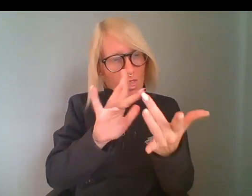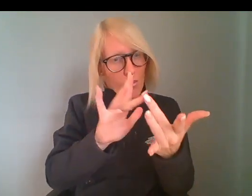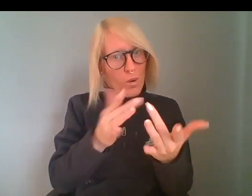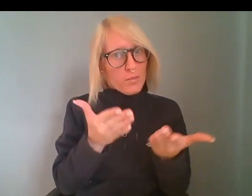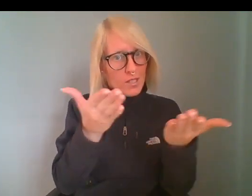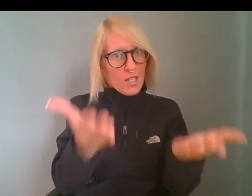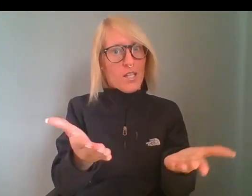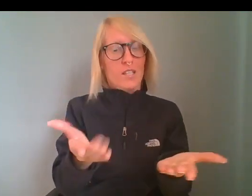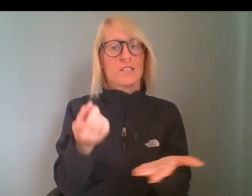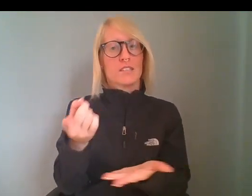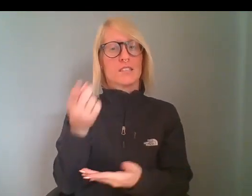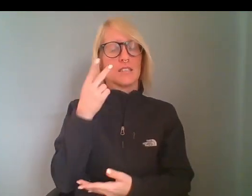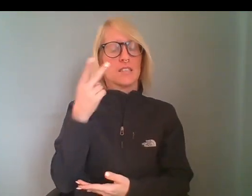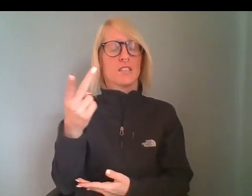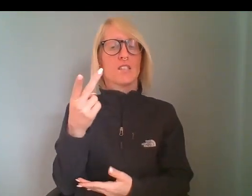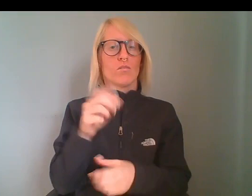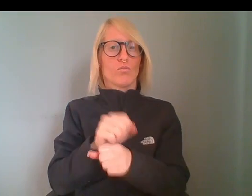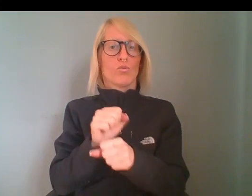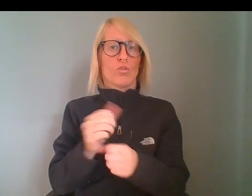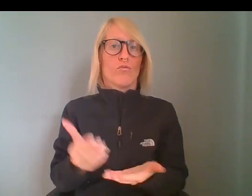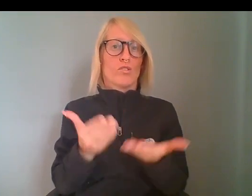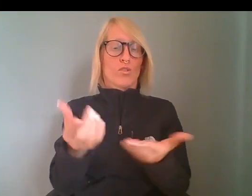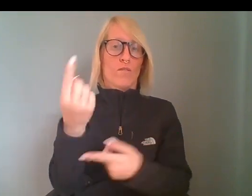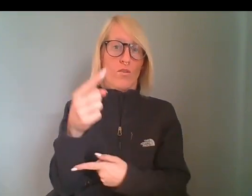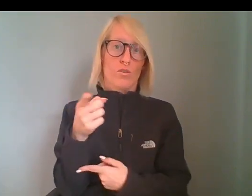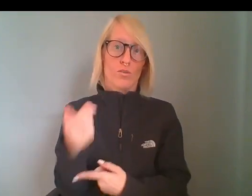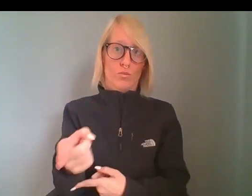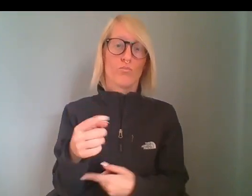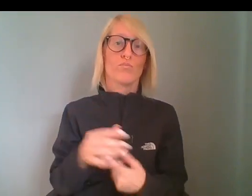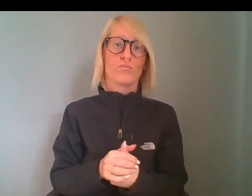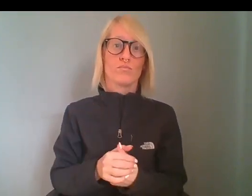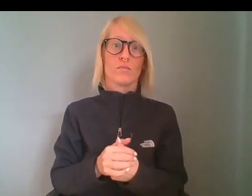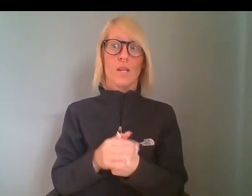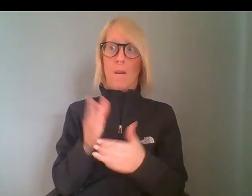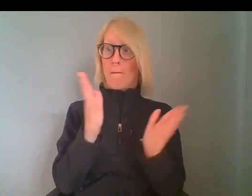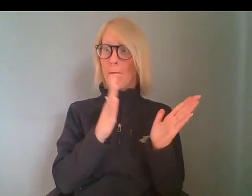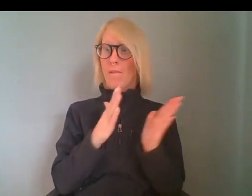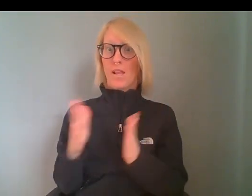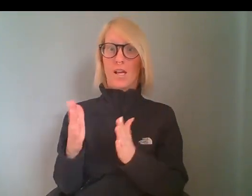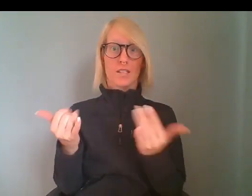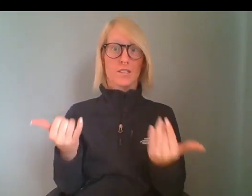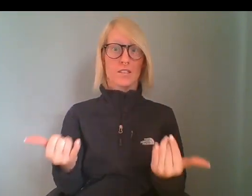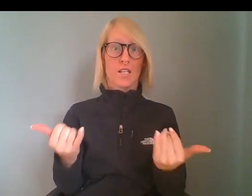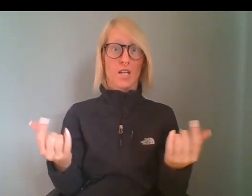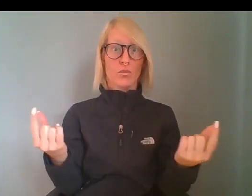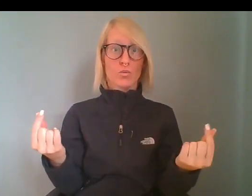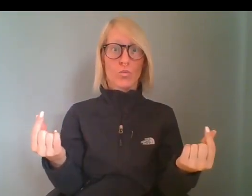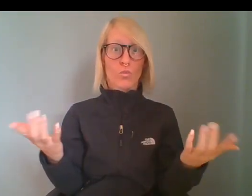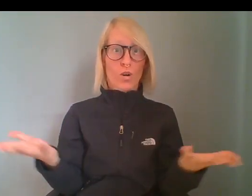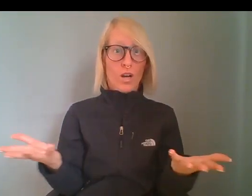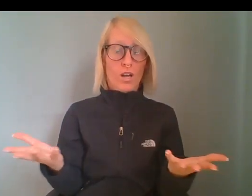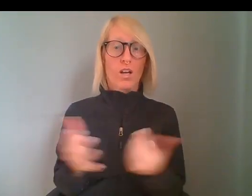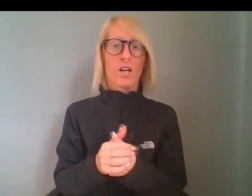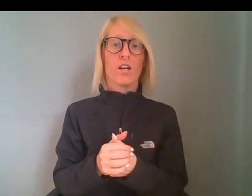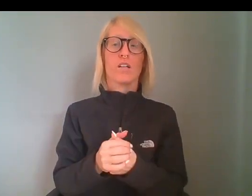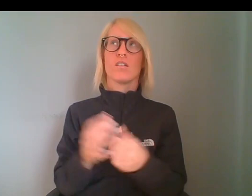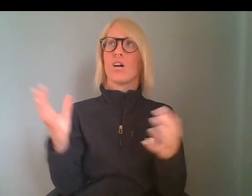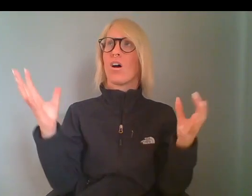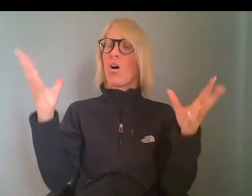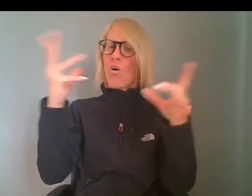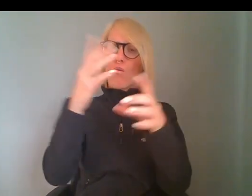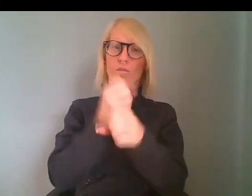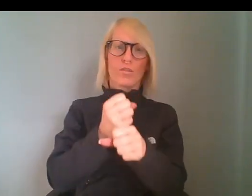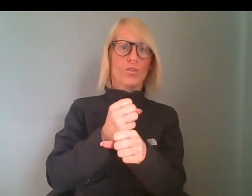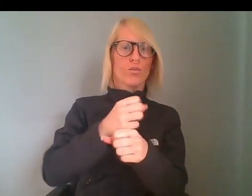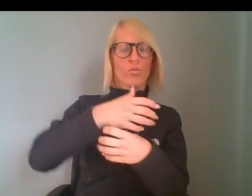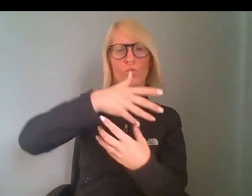Okay, the plan for today is I'm going to go ahead and go through my presentation, giving you an overview of social media.